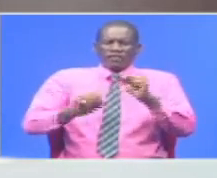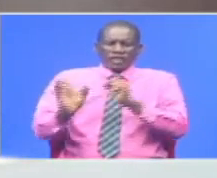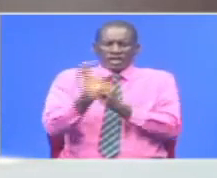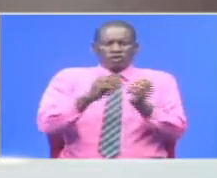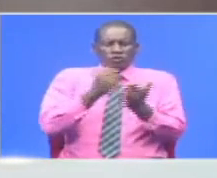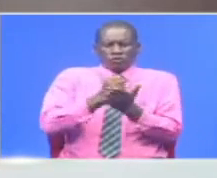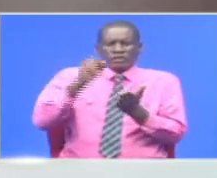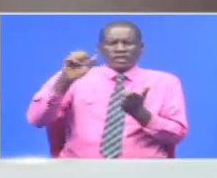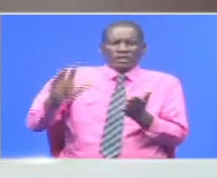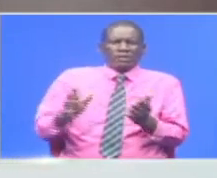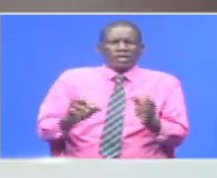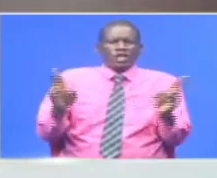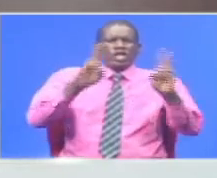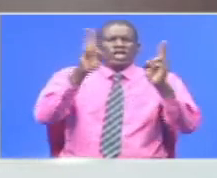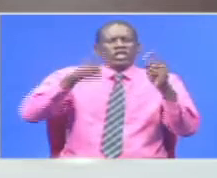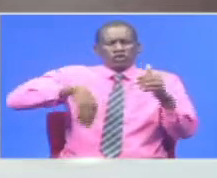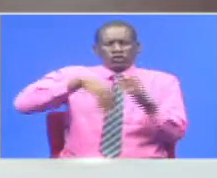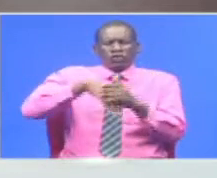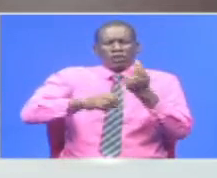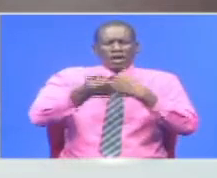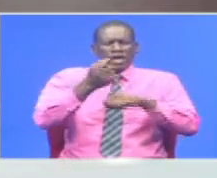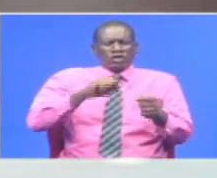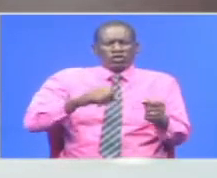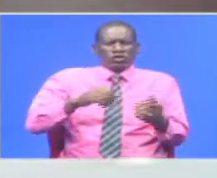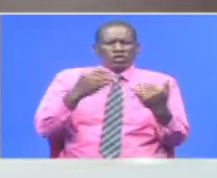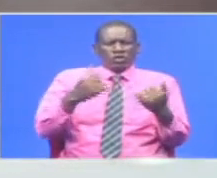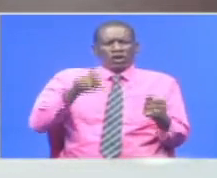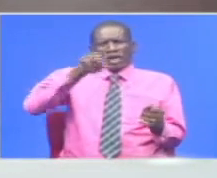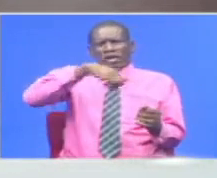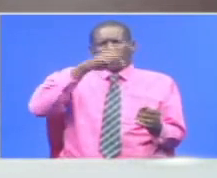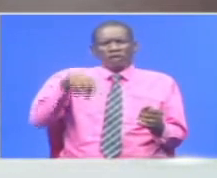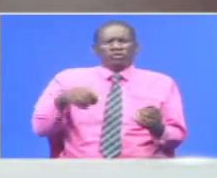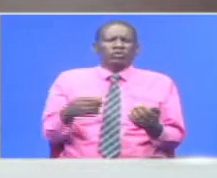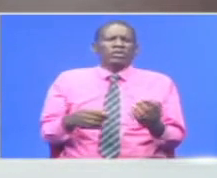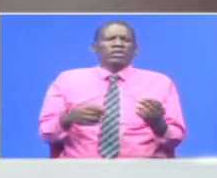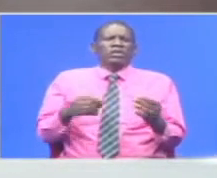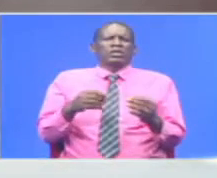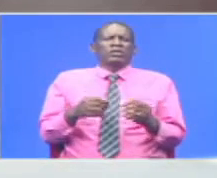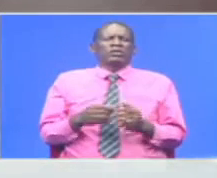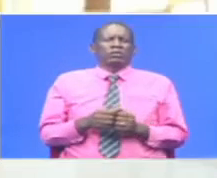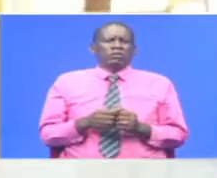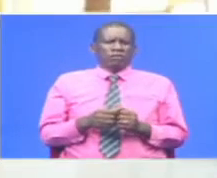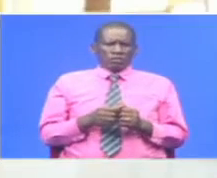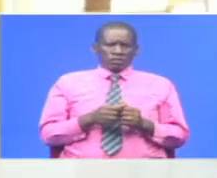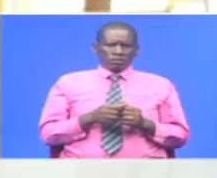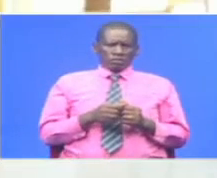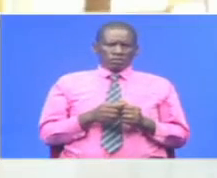suspended. International football activities, I should say, will remain suspended indefinitely.